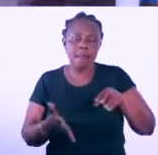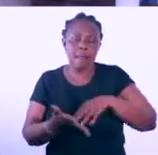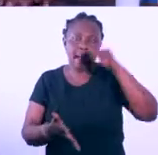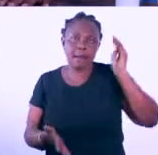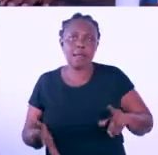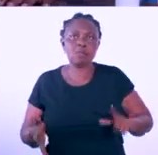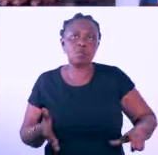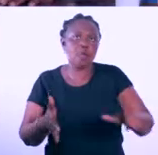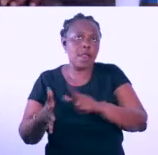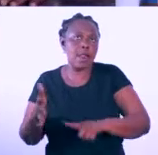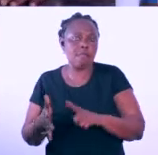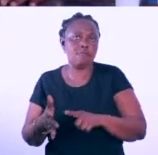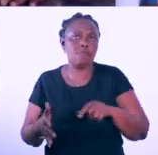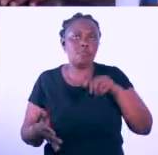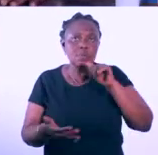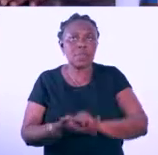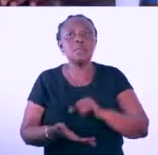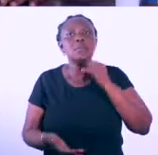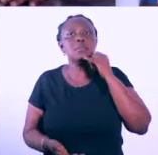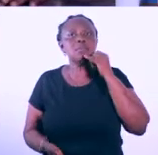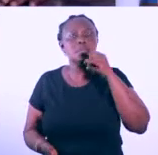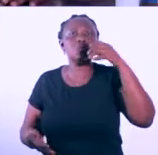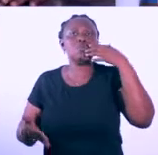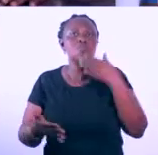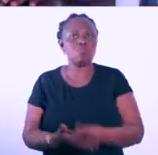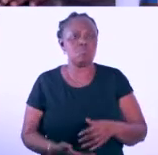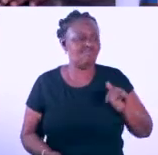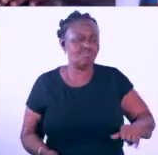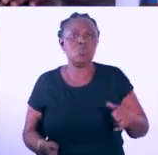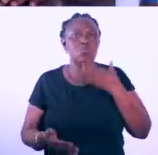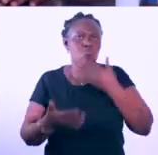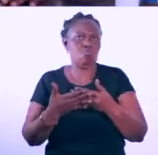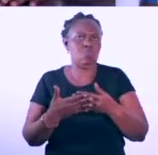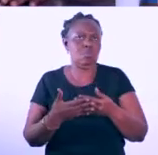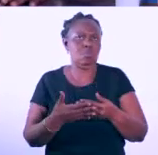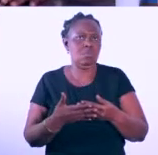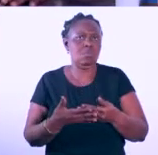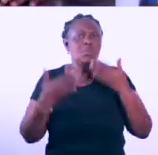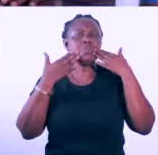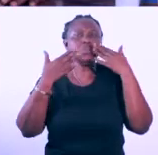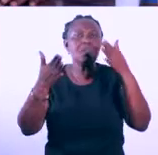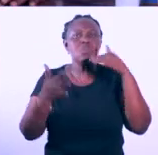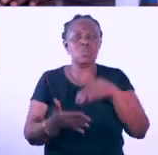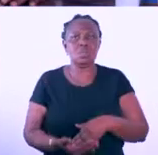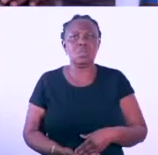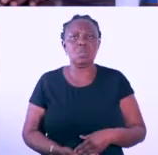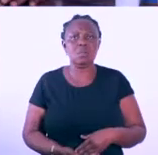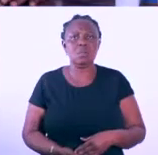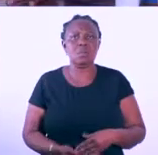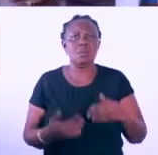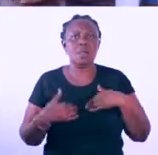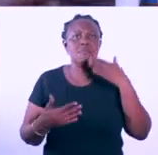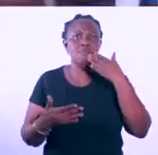level that is commensurate in terms of learning and grade. Thank you once again, and have a good